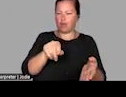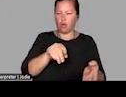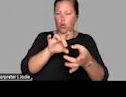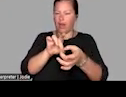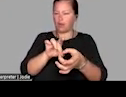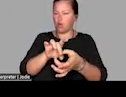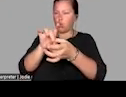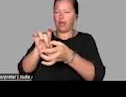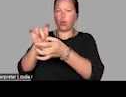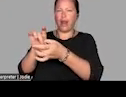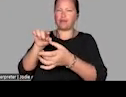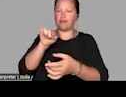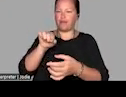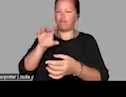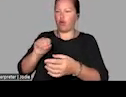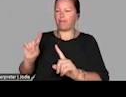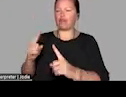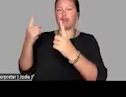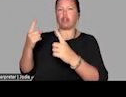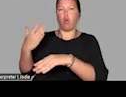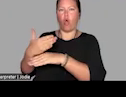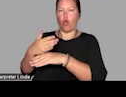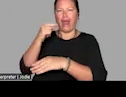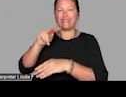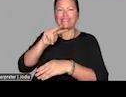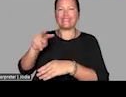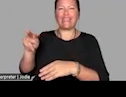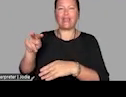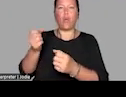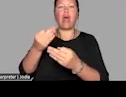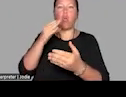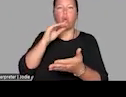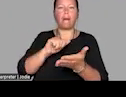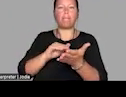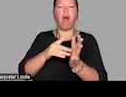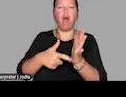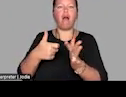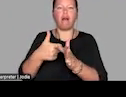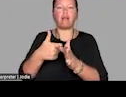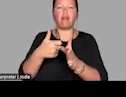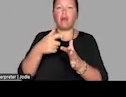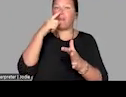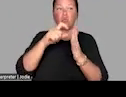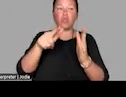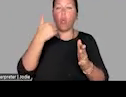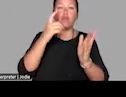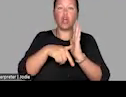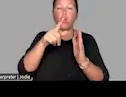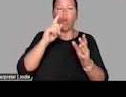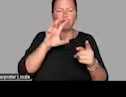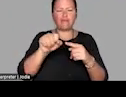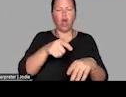without watermarking helping that. That's actually humans do that all the time. The time you identify a new piece of work, you